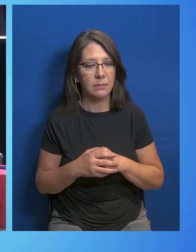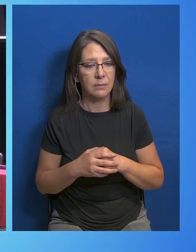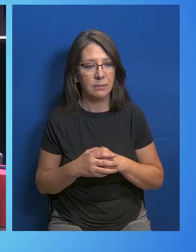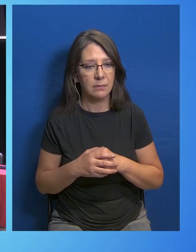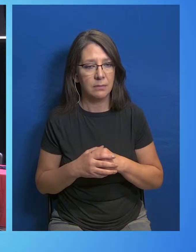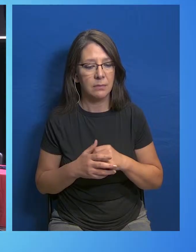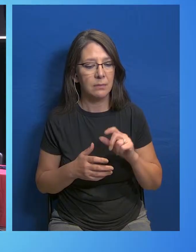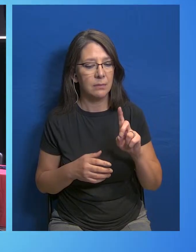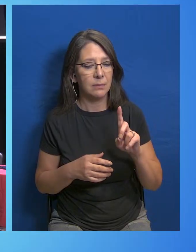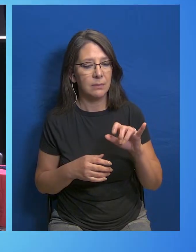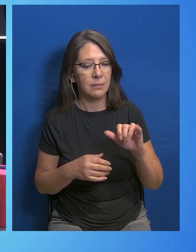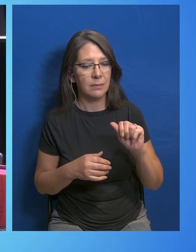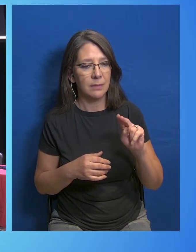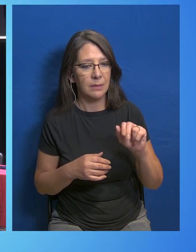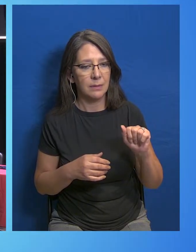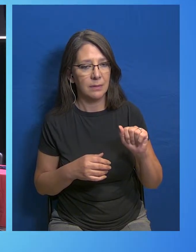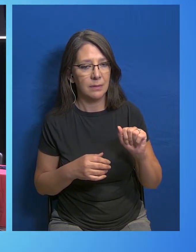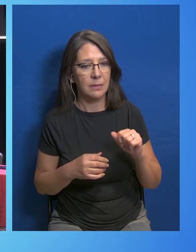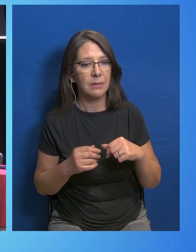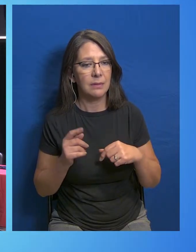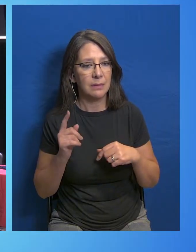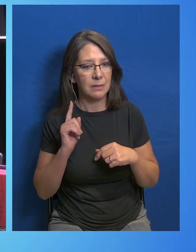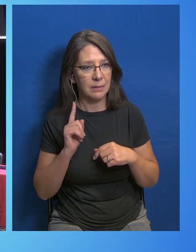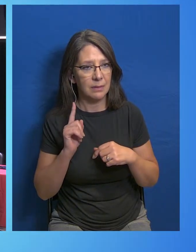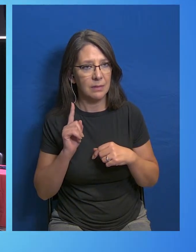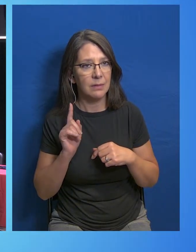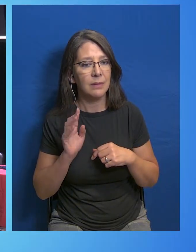Board Member Diana?